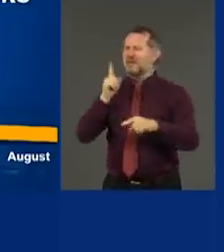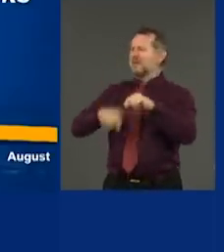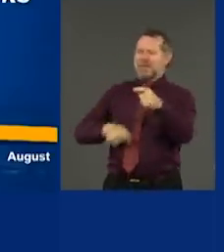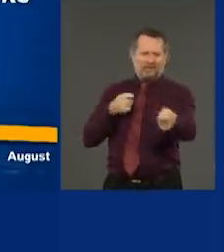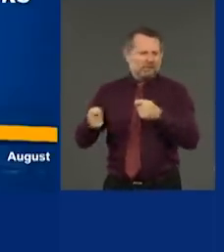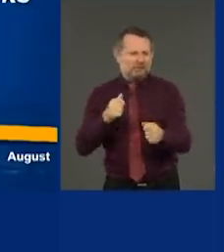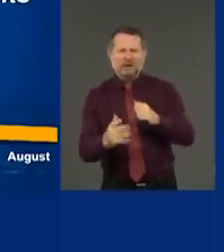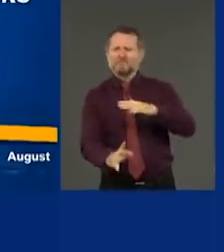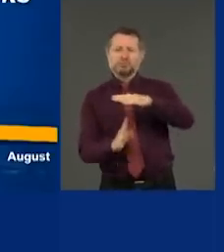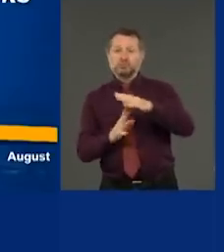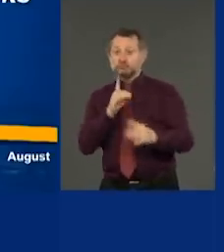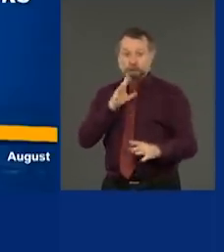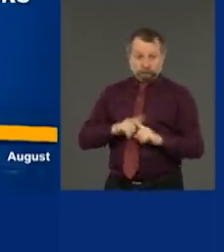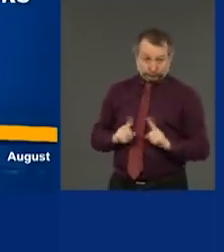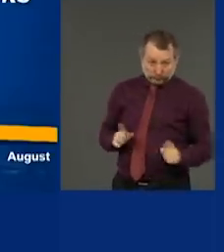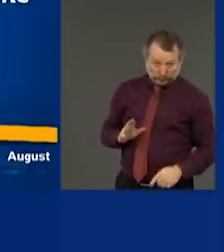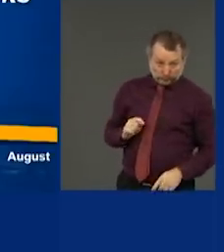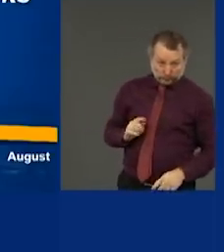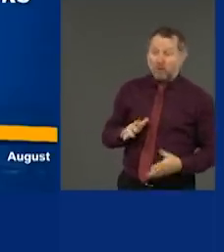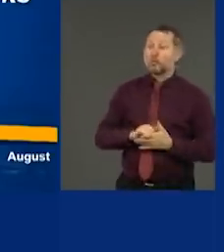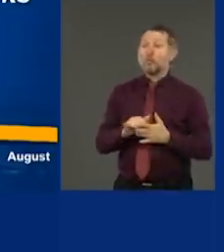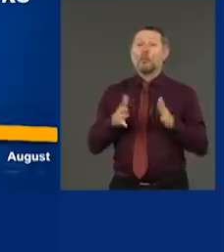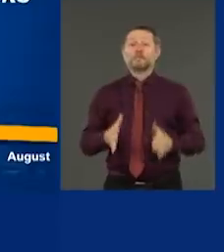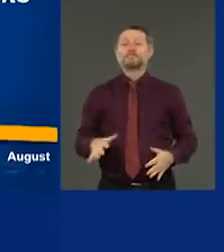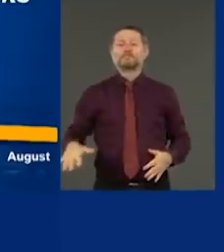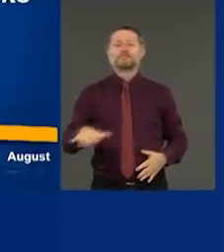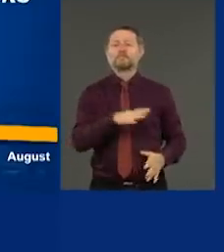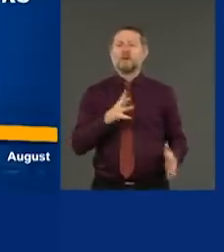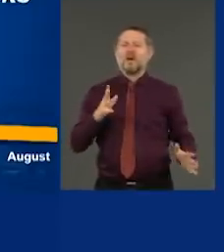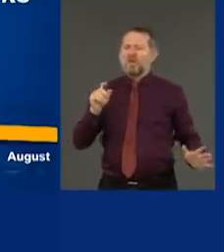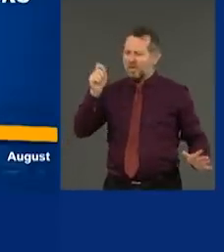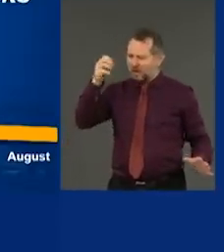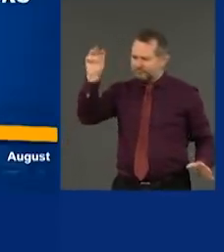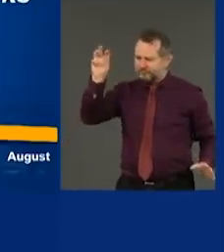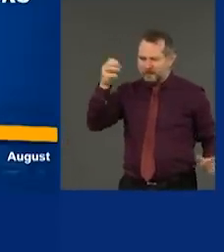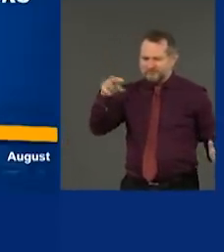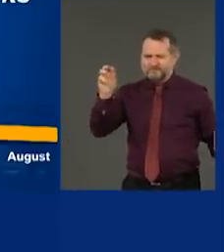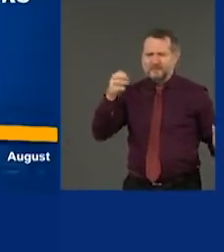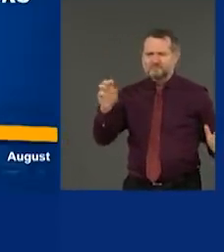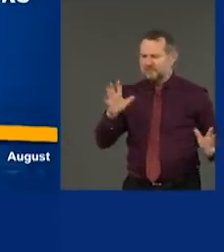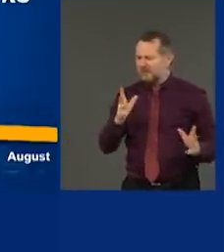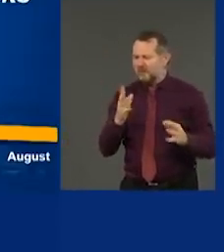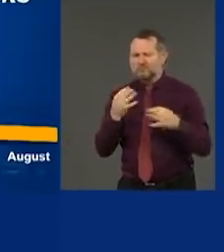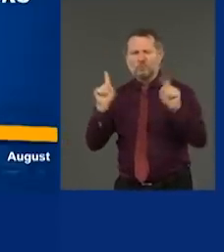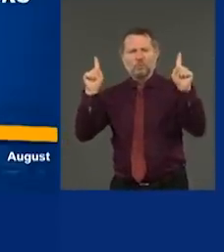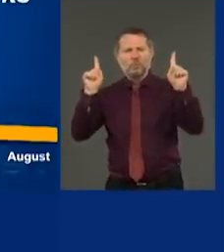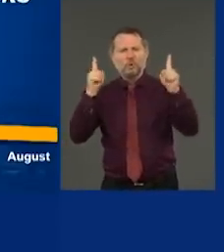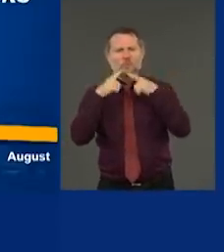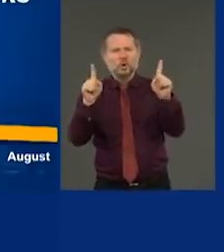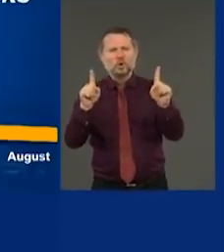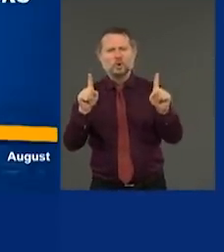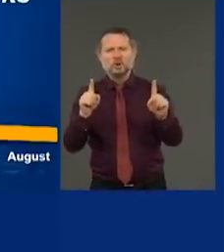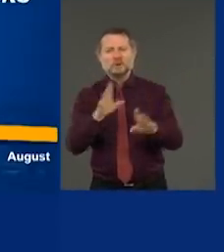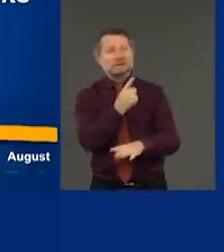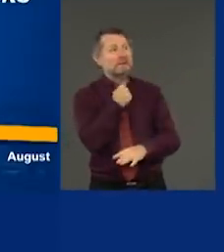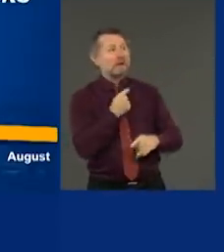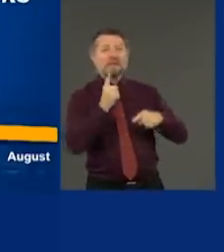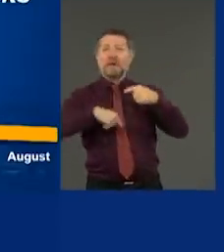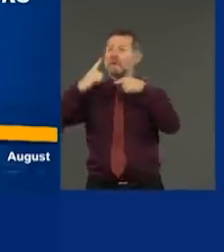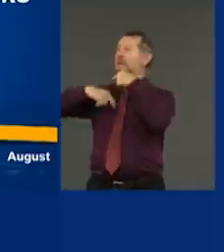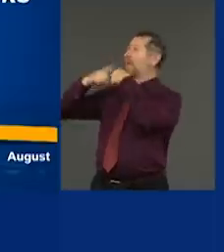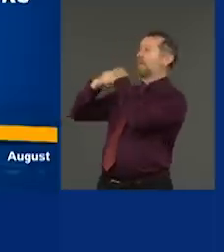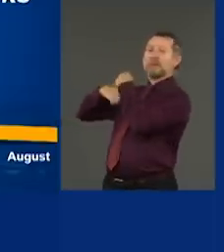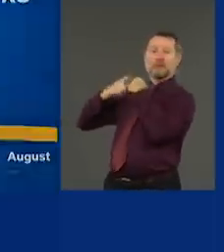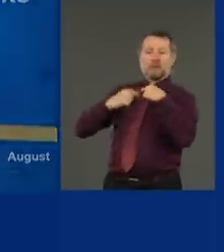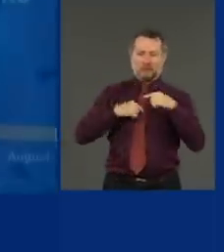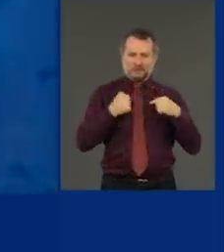But New Yorkers did it. New Yorkers did what they said couldn't be done, because that's what